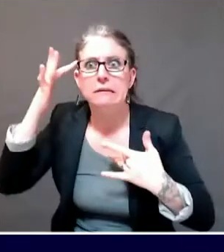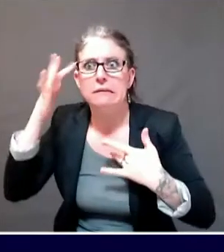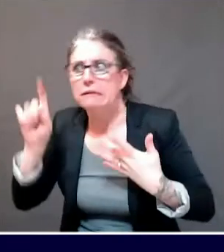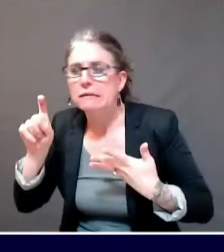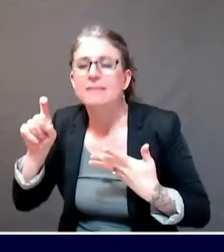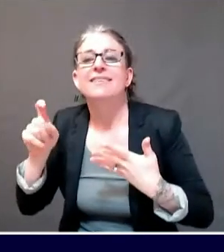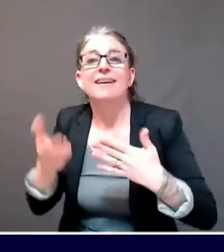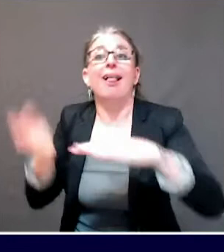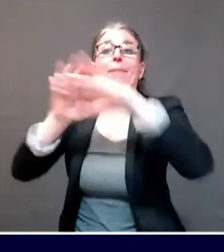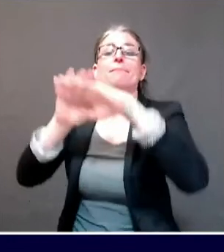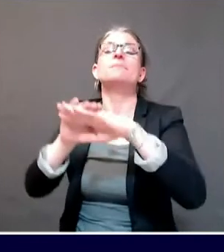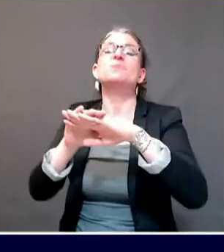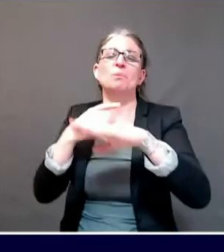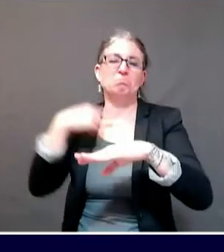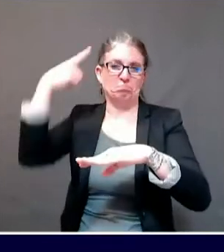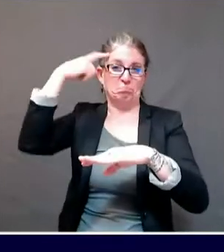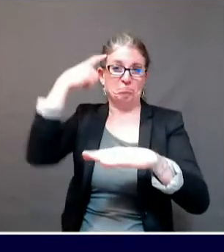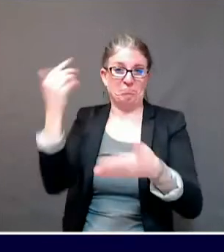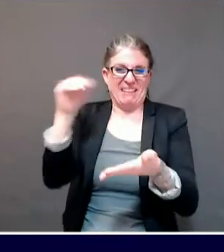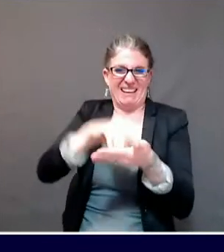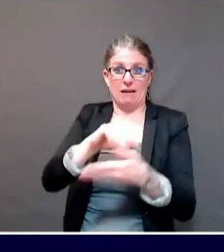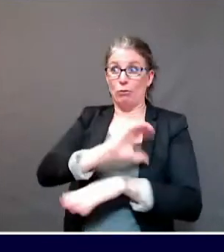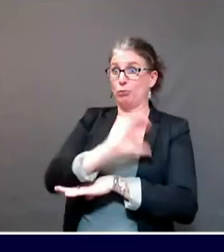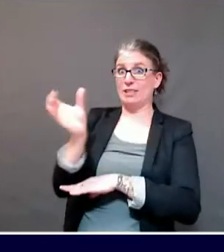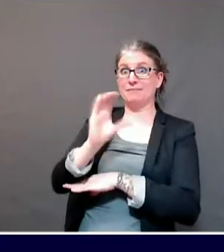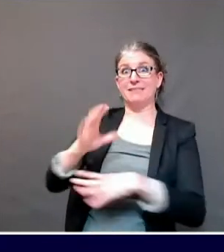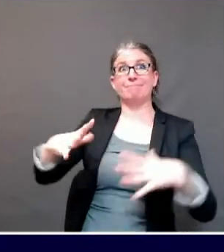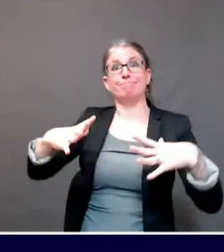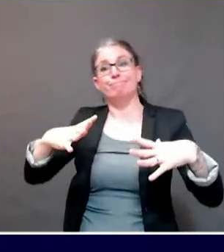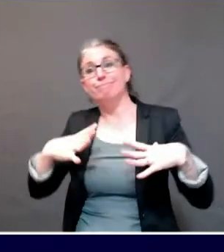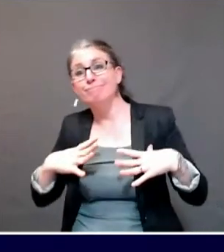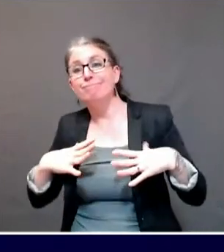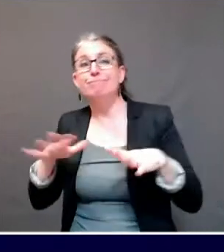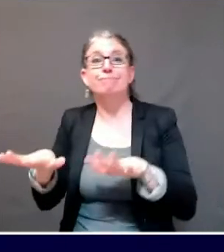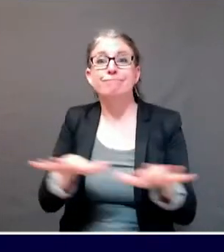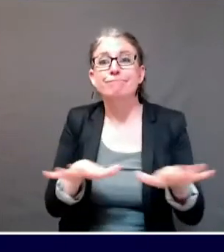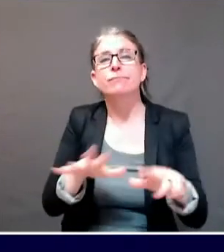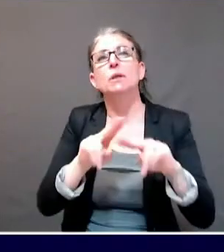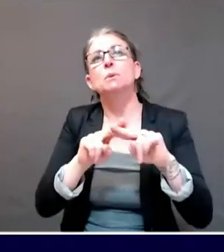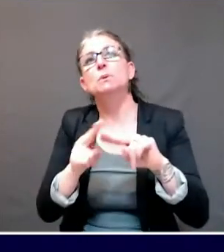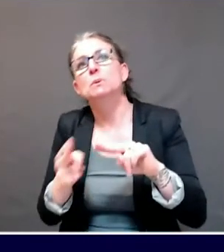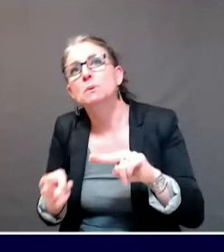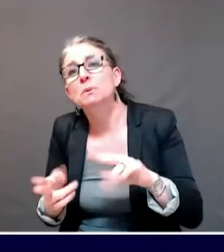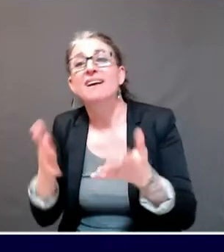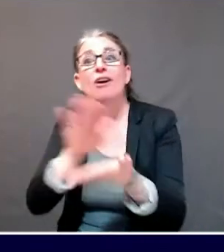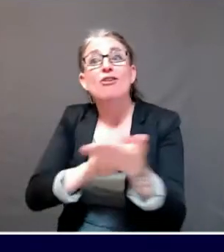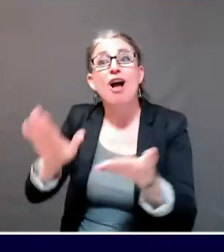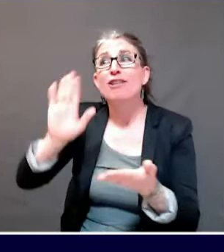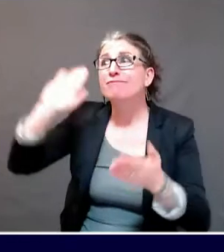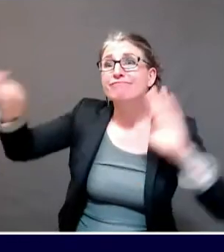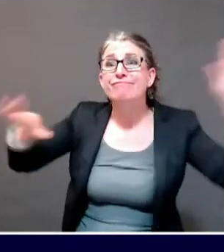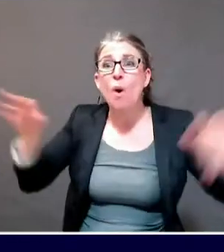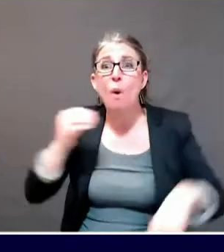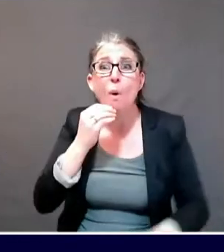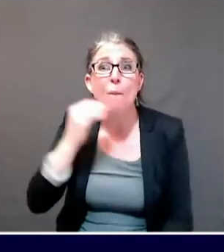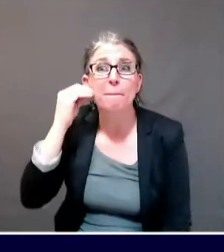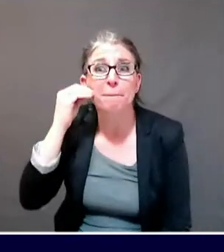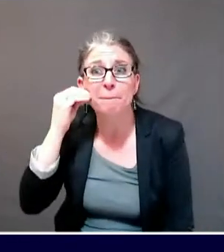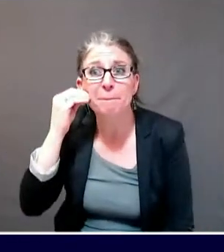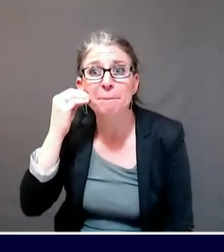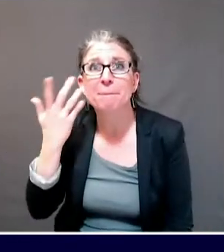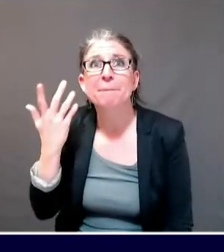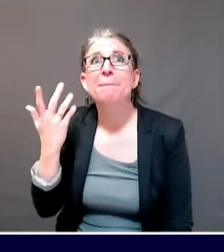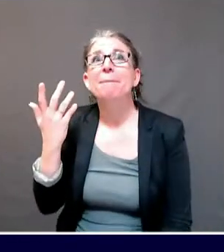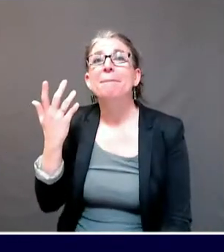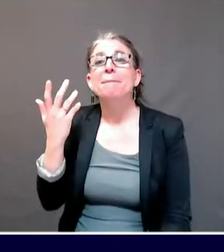sure, much of what is driving the increase in positivity rates is that denominator, the number of new tests.